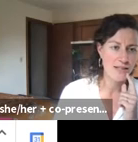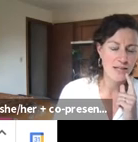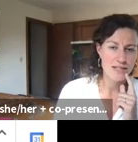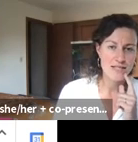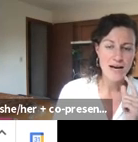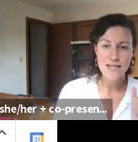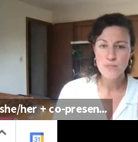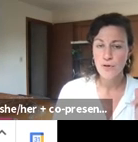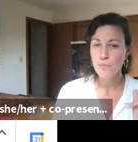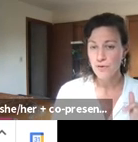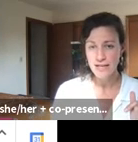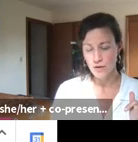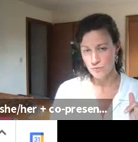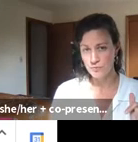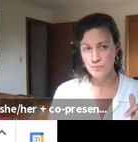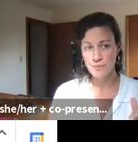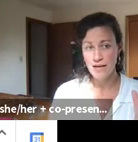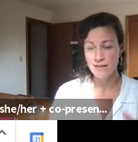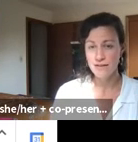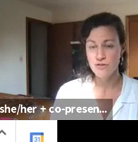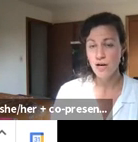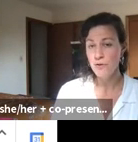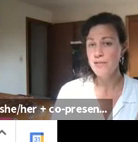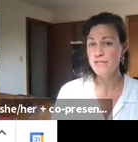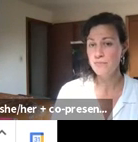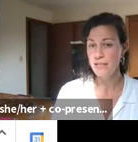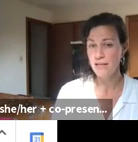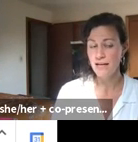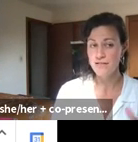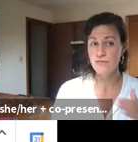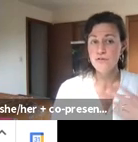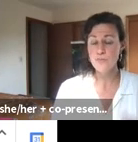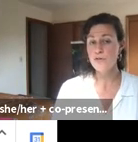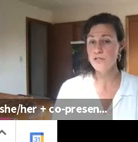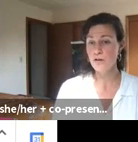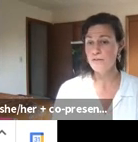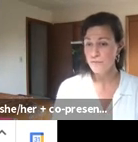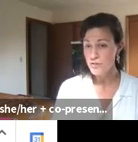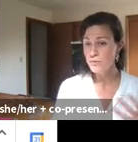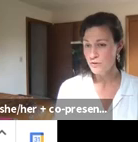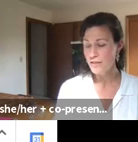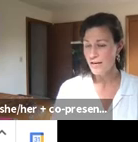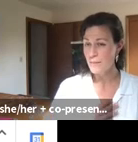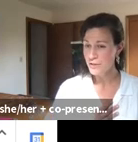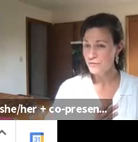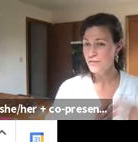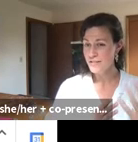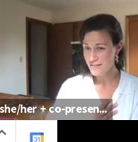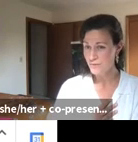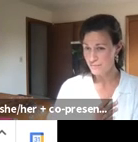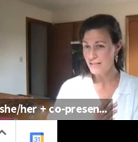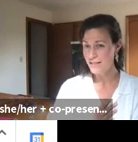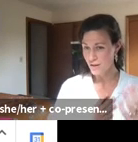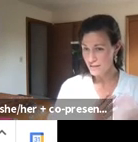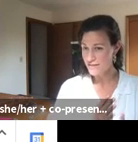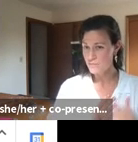created slides per breakout room, and drop your piece of media as the first person going. First you agree, okay, I'm going to go first